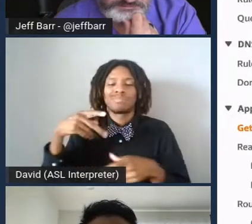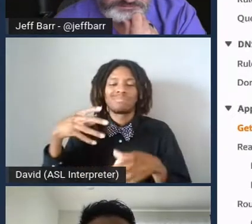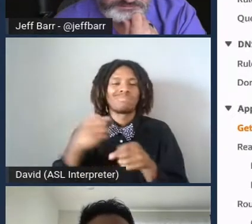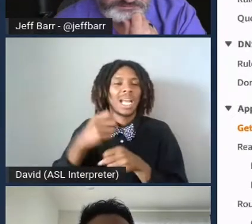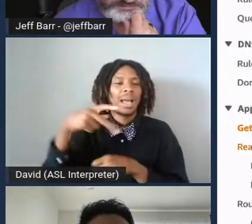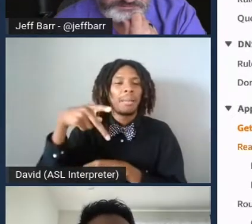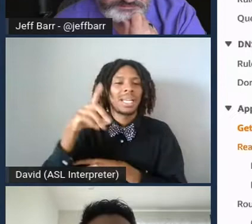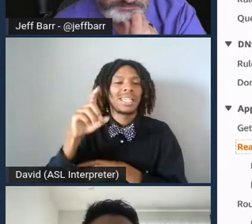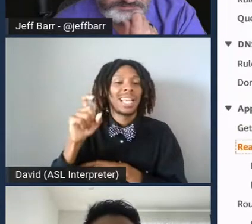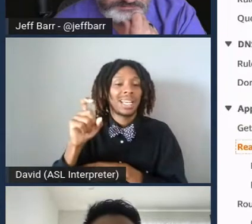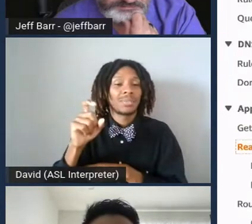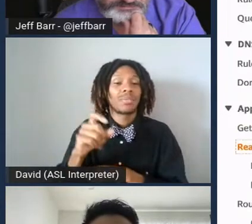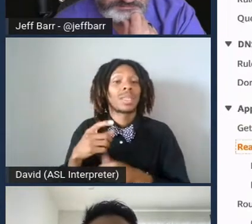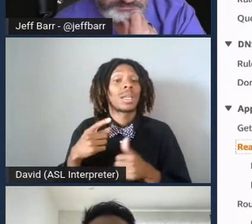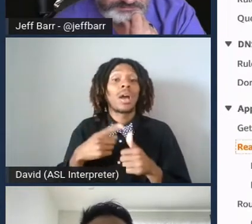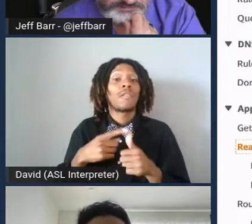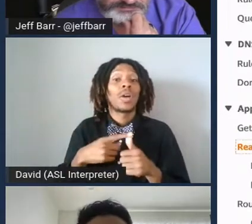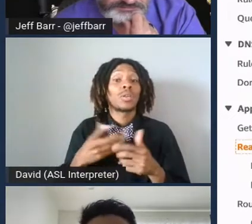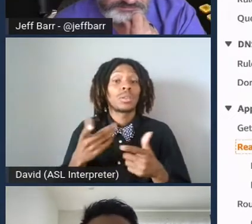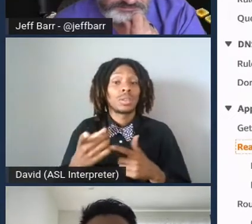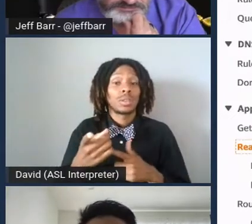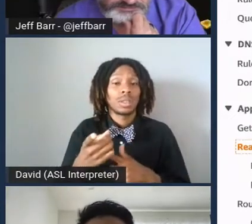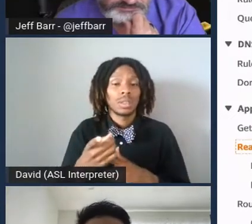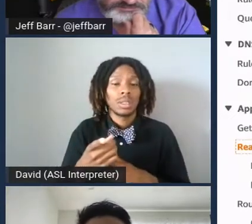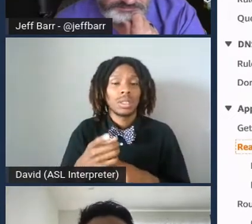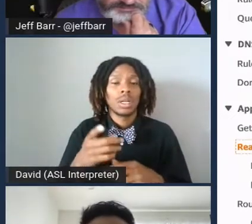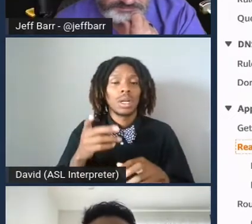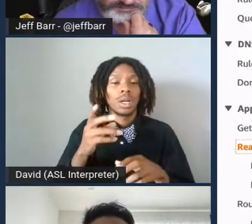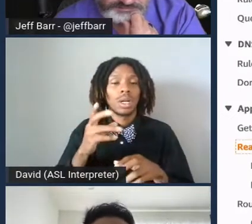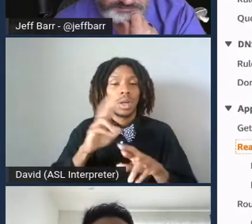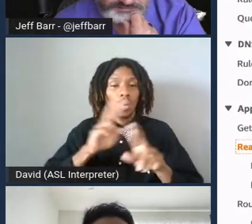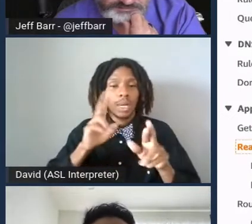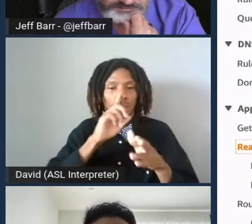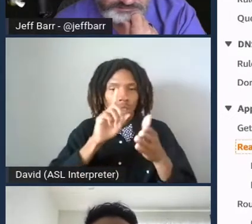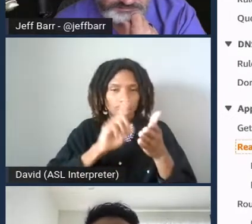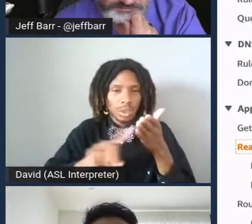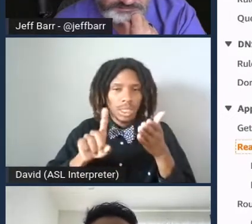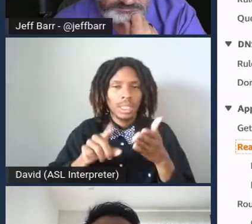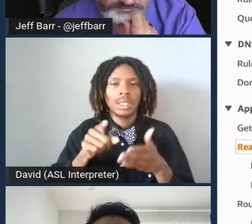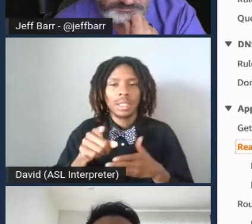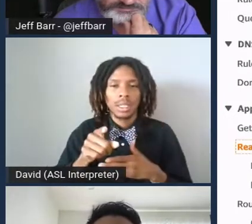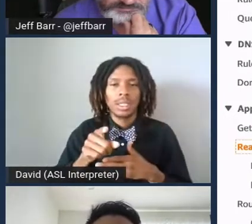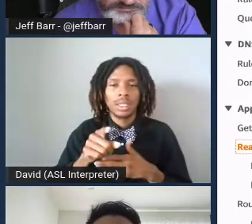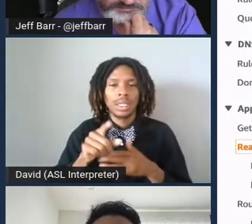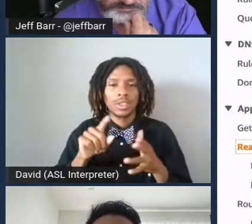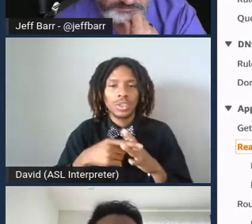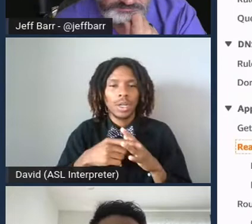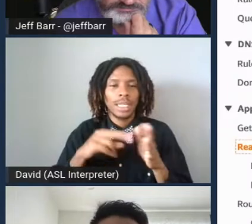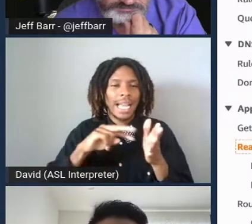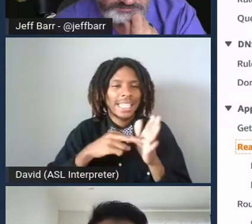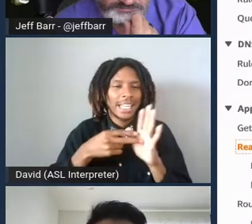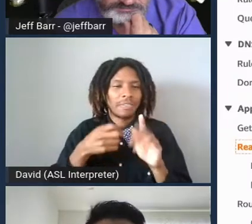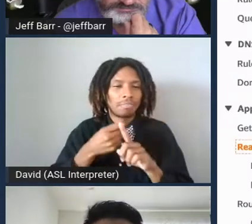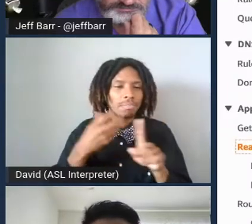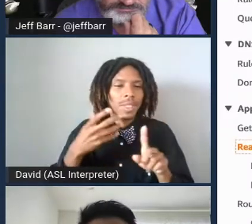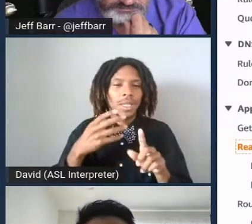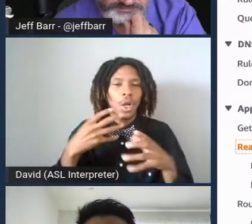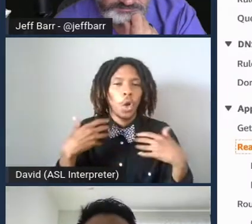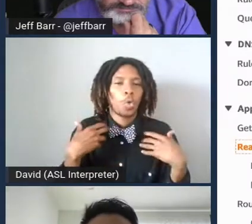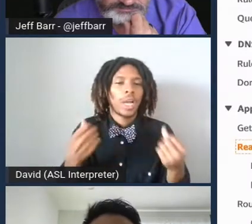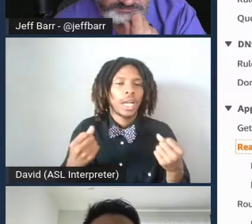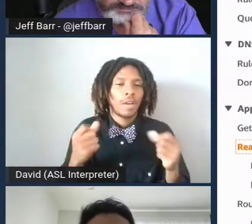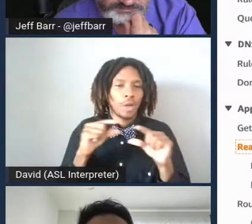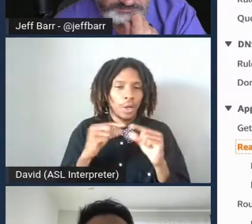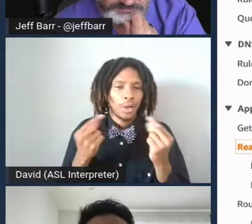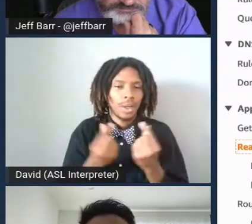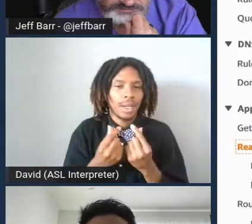So the first thing that you do is you go to readiness checks and start defining your recovery group.